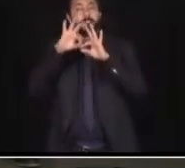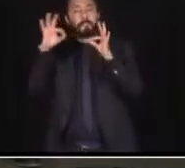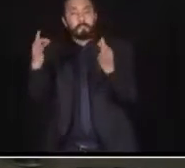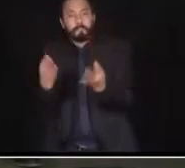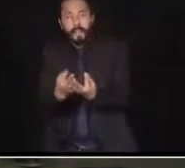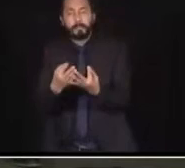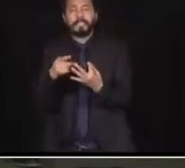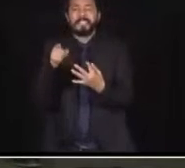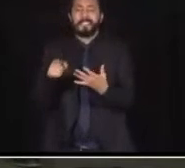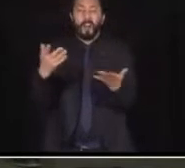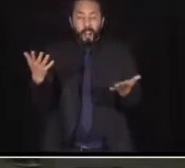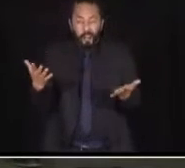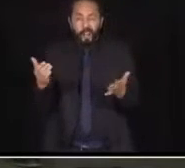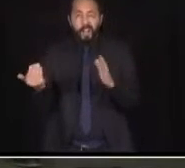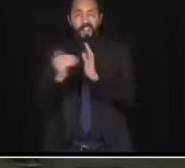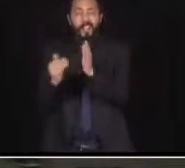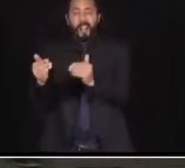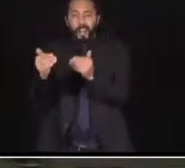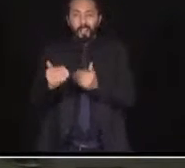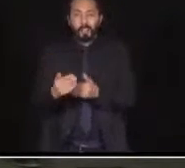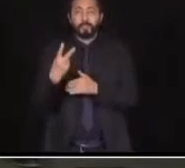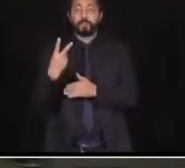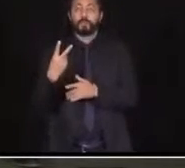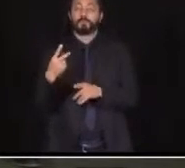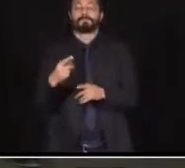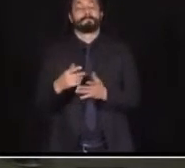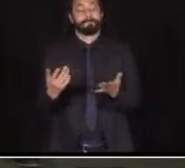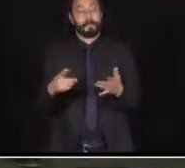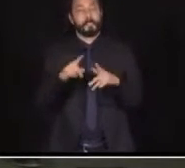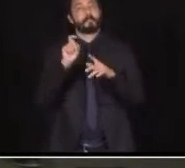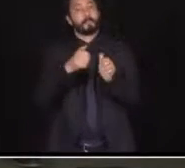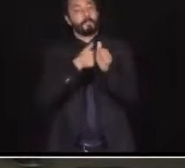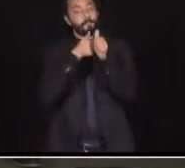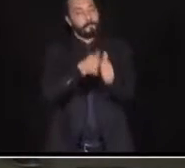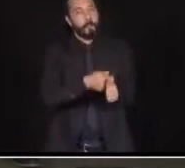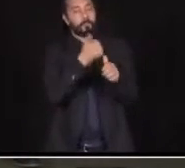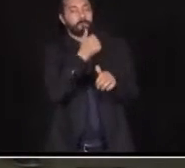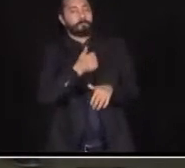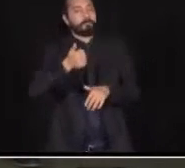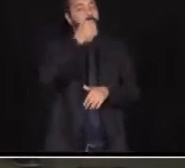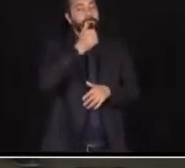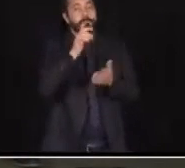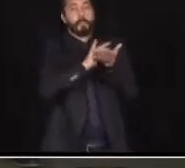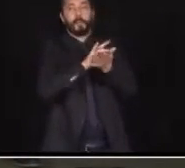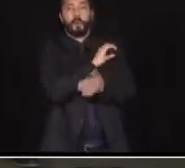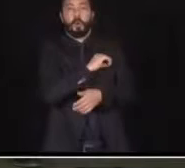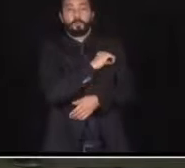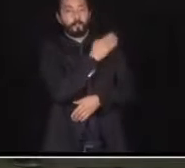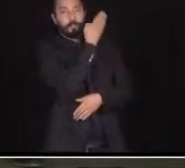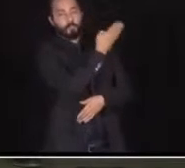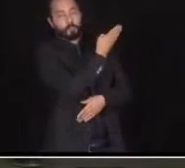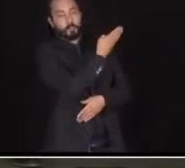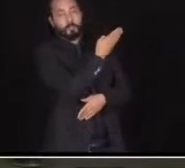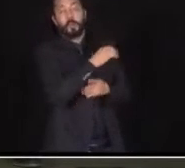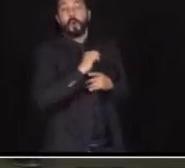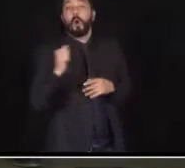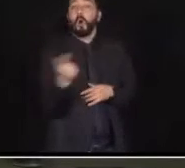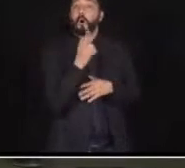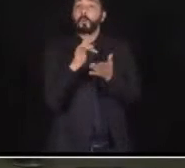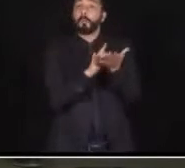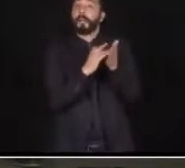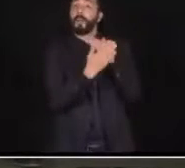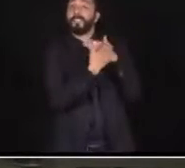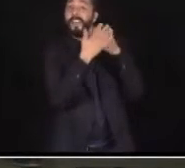But we do have to listen to what the Chief Medical Officer of Health, the Health Measures Table, all of the advisors, and it's not just a few